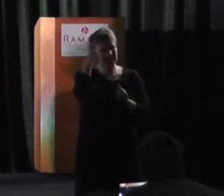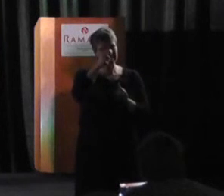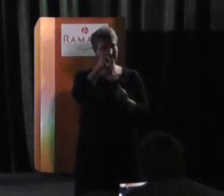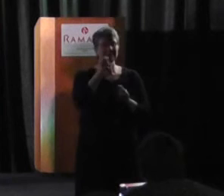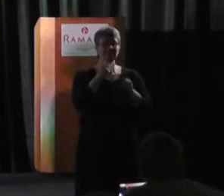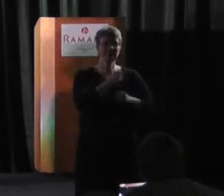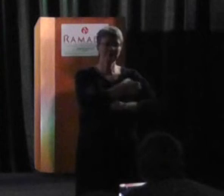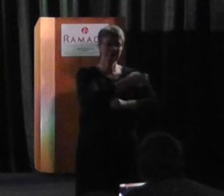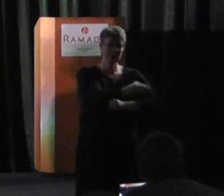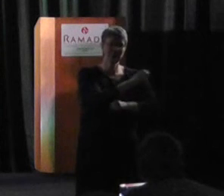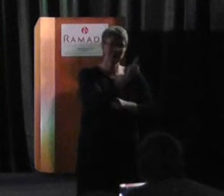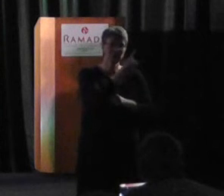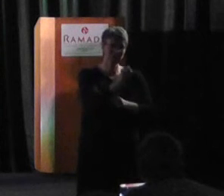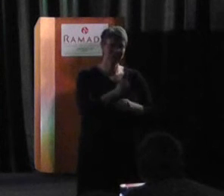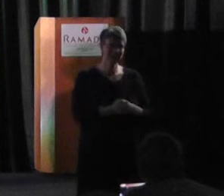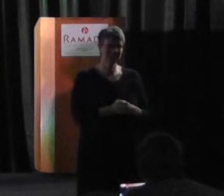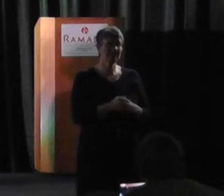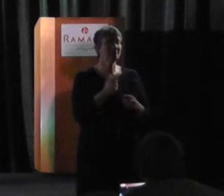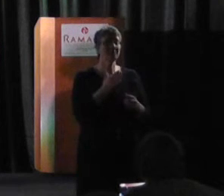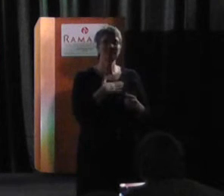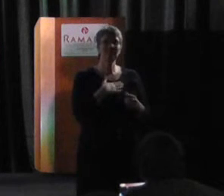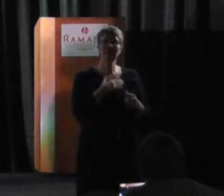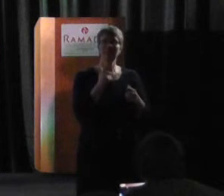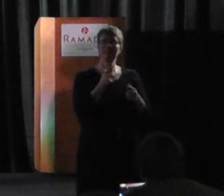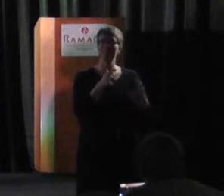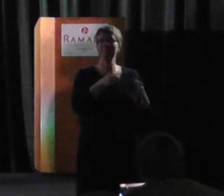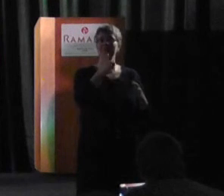my biggest piece of advice,